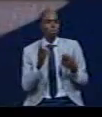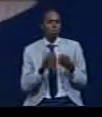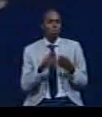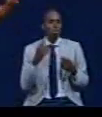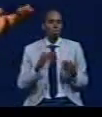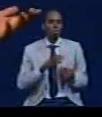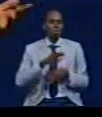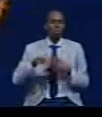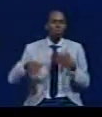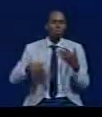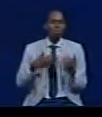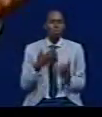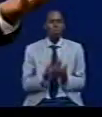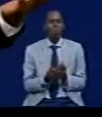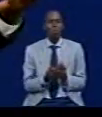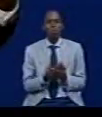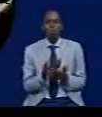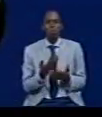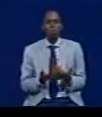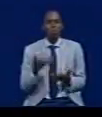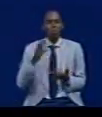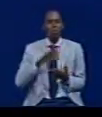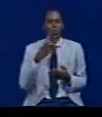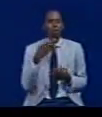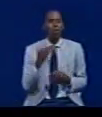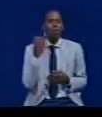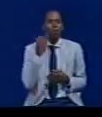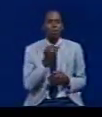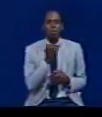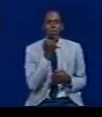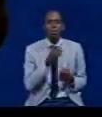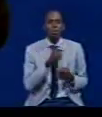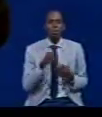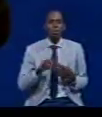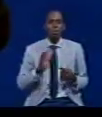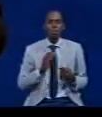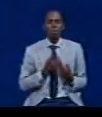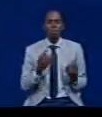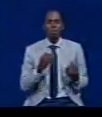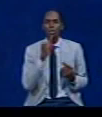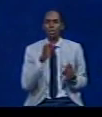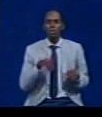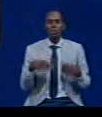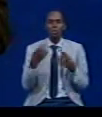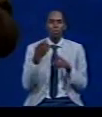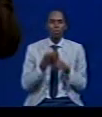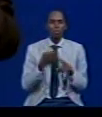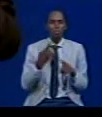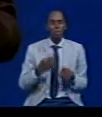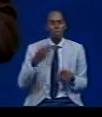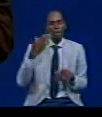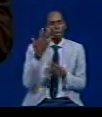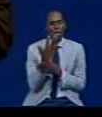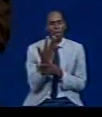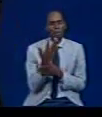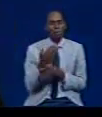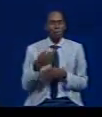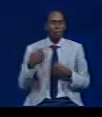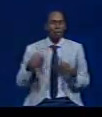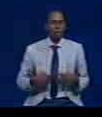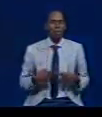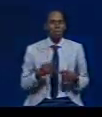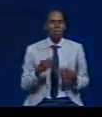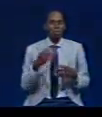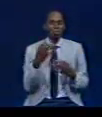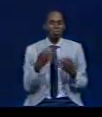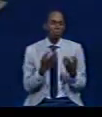of Israel. When all our sins are gone, from the heart, from the hand, from the habit, from everything that we do, from